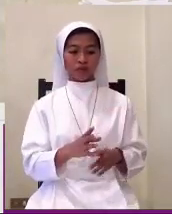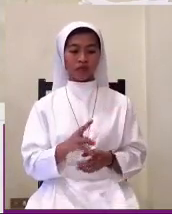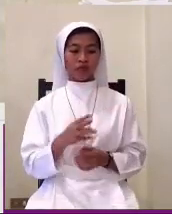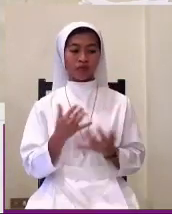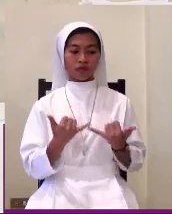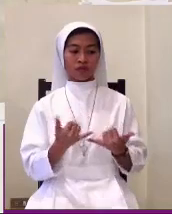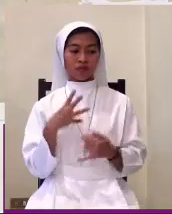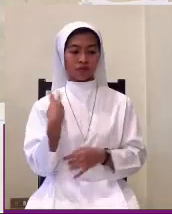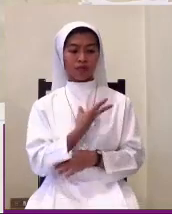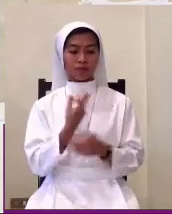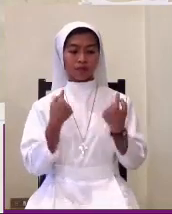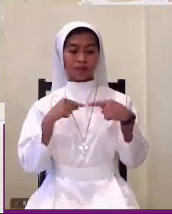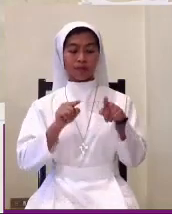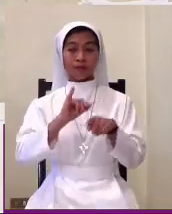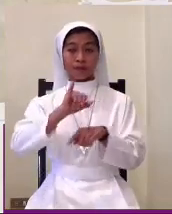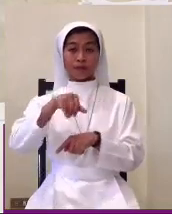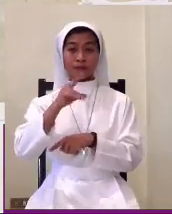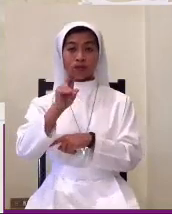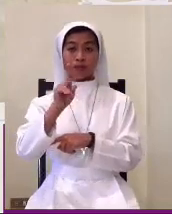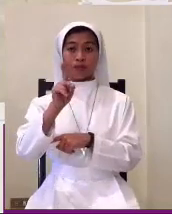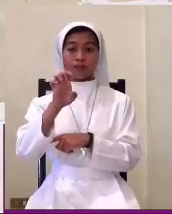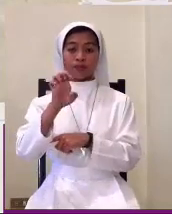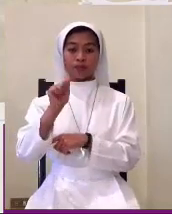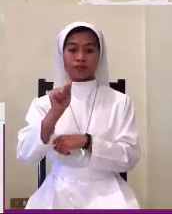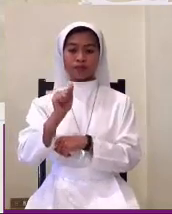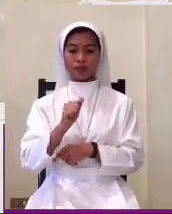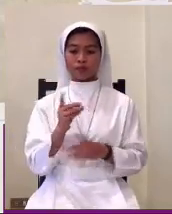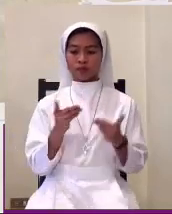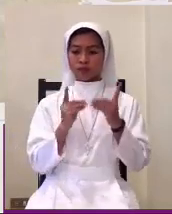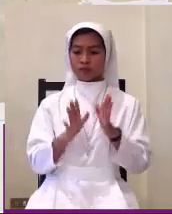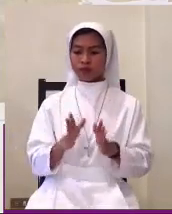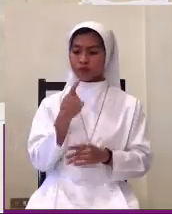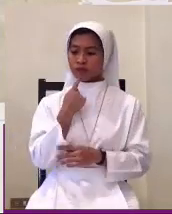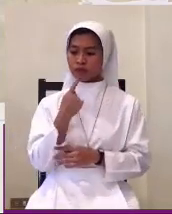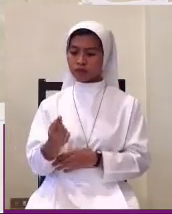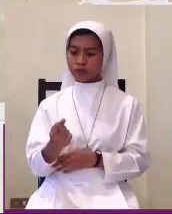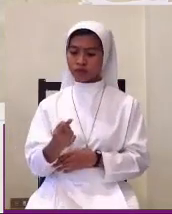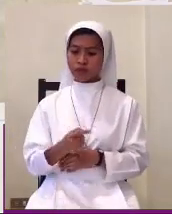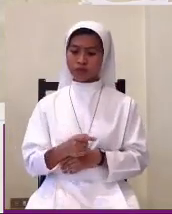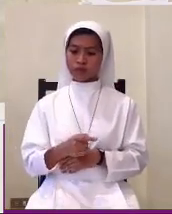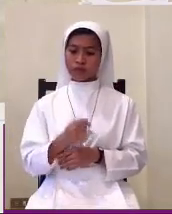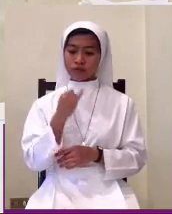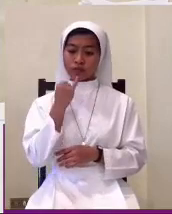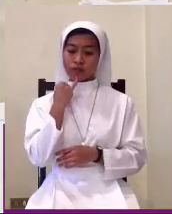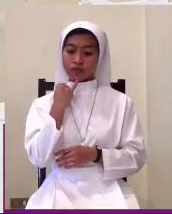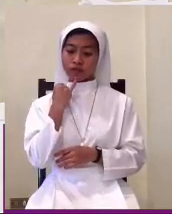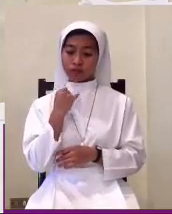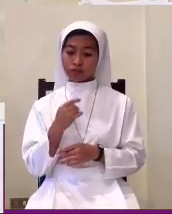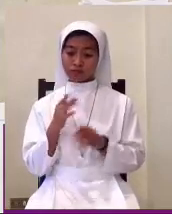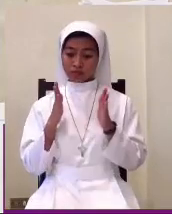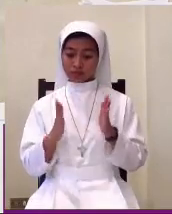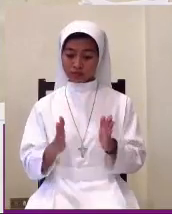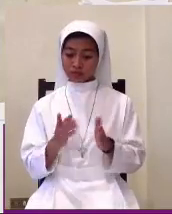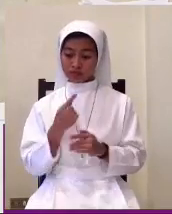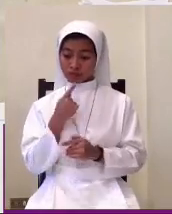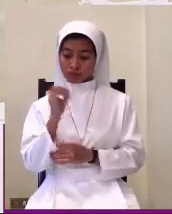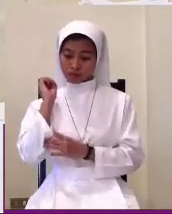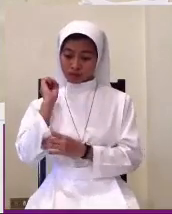The disciples said to him, "Rabbi, the Jews were just trying to stone you, and you want to go back